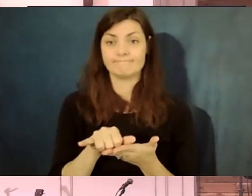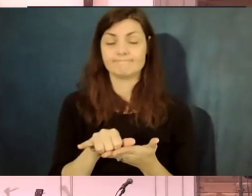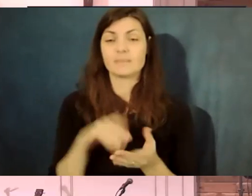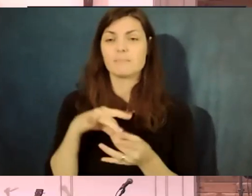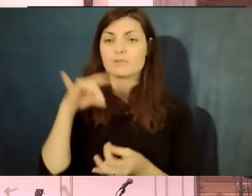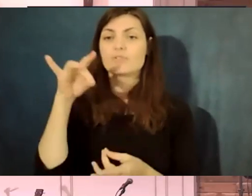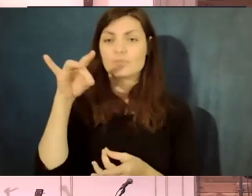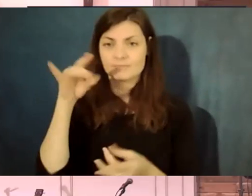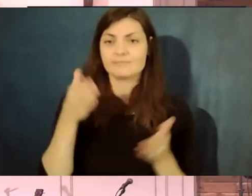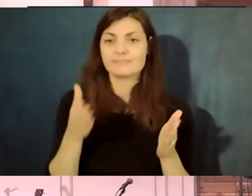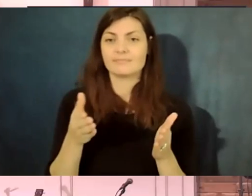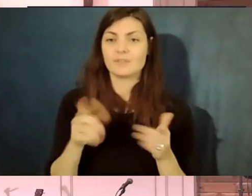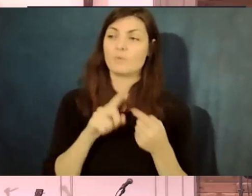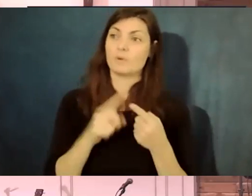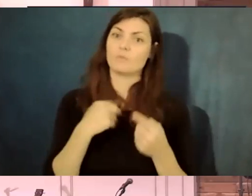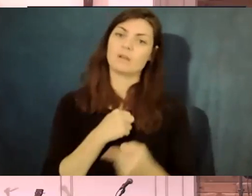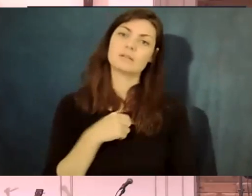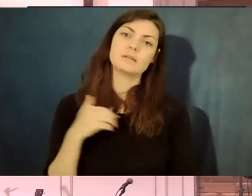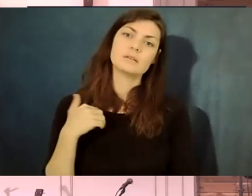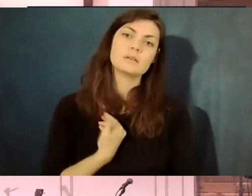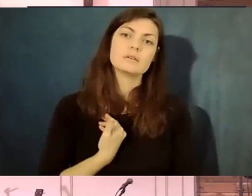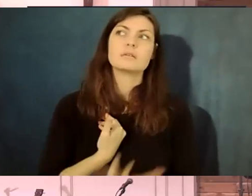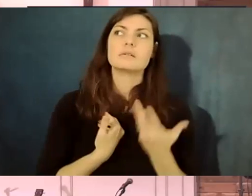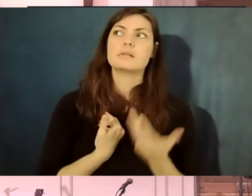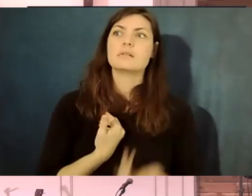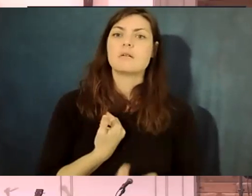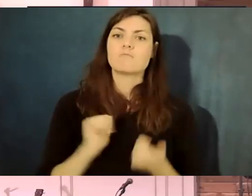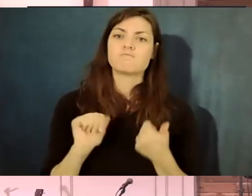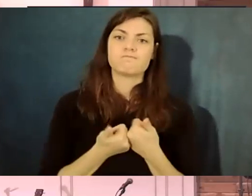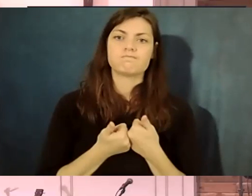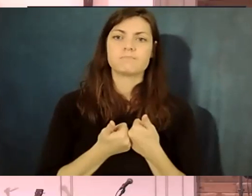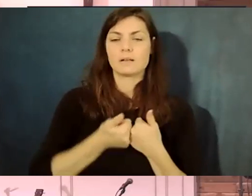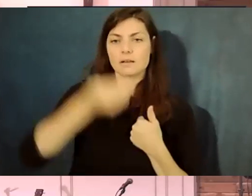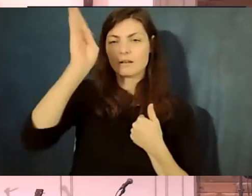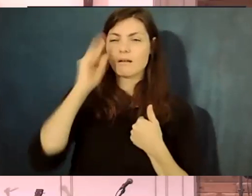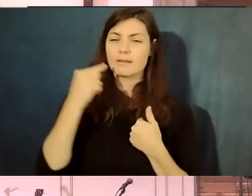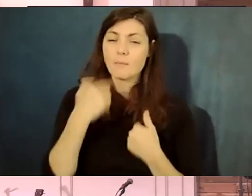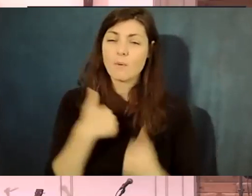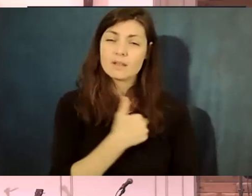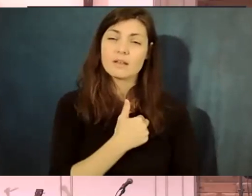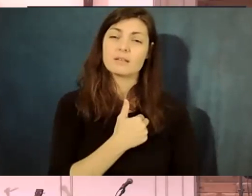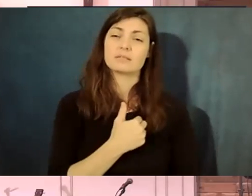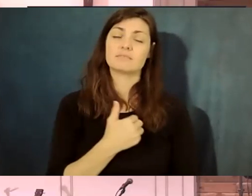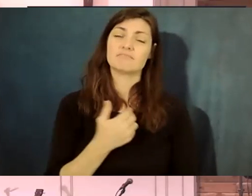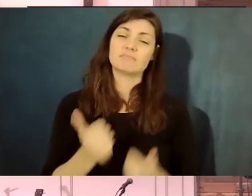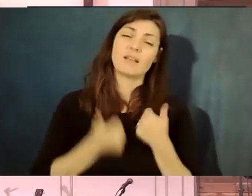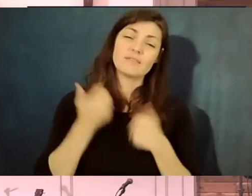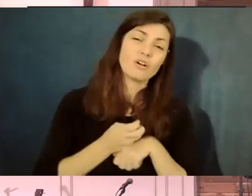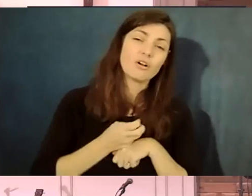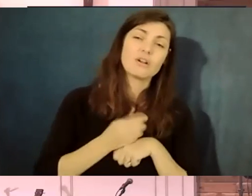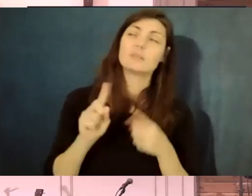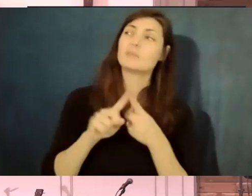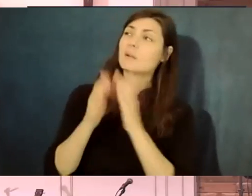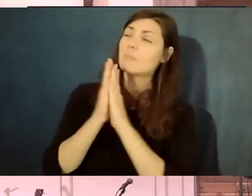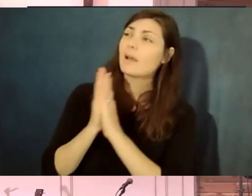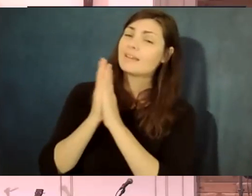When we get restless, when things are difficult, when God disappoints us, when we're crying out to God